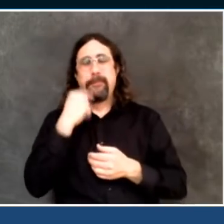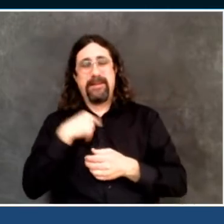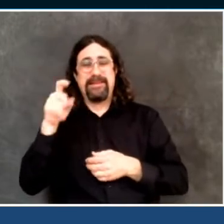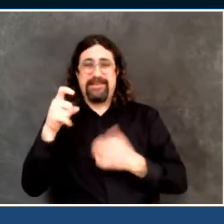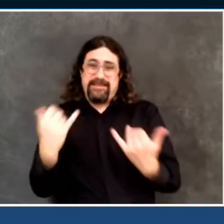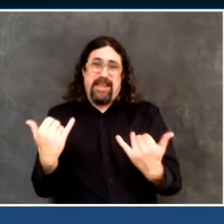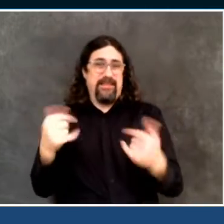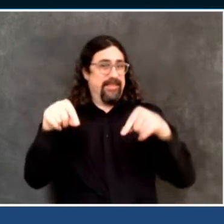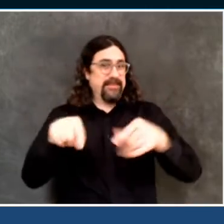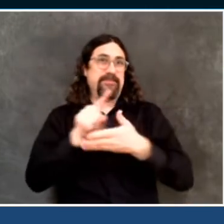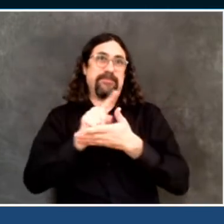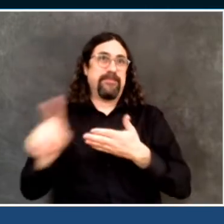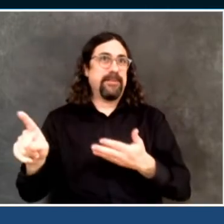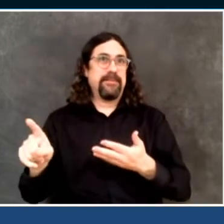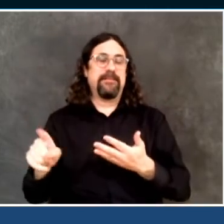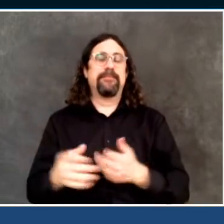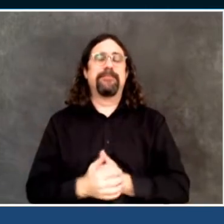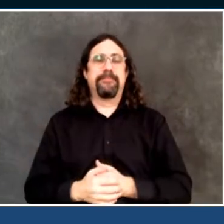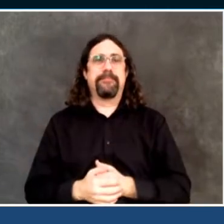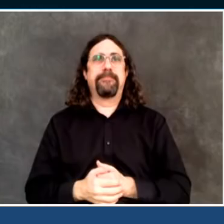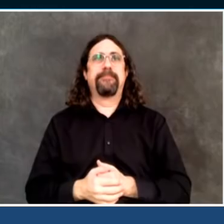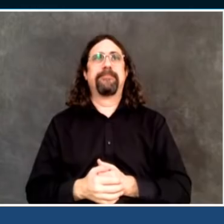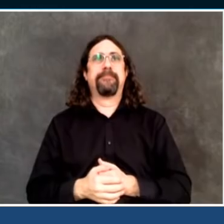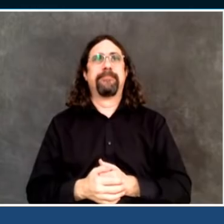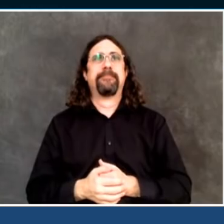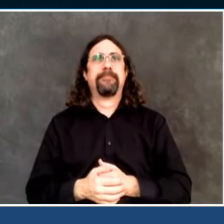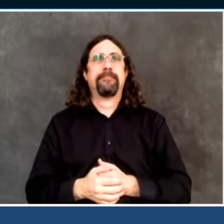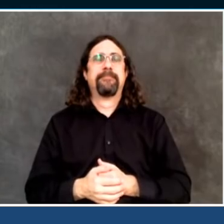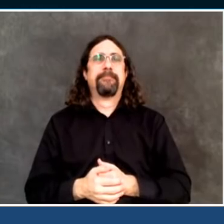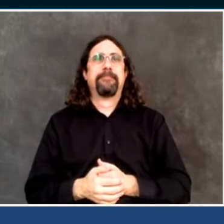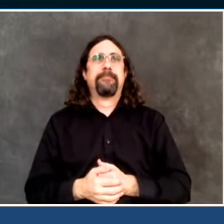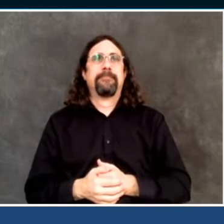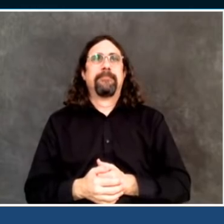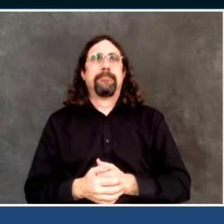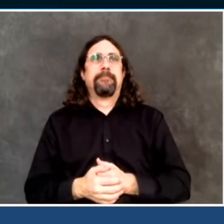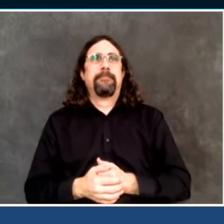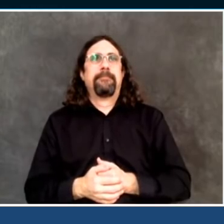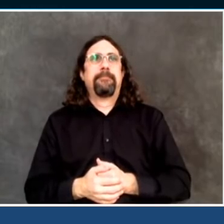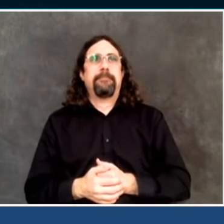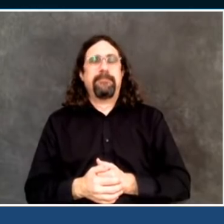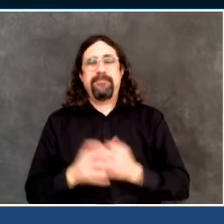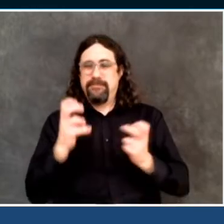have fallback options in place to make sure we can protect people this week.